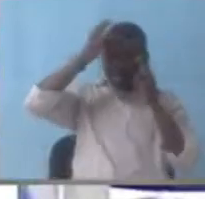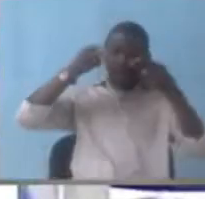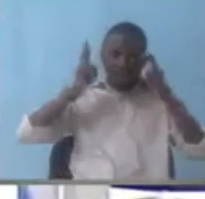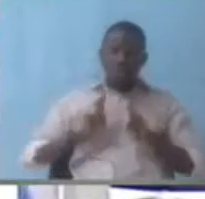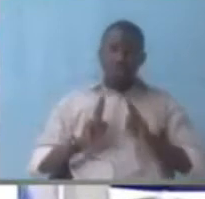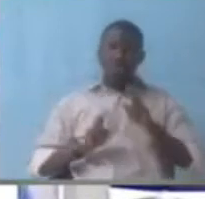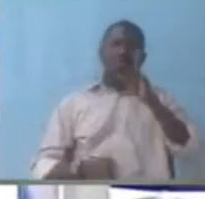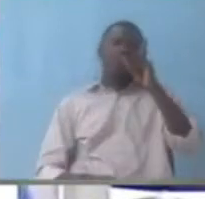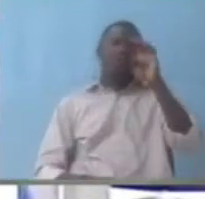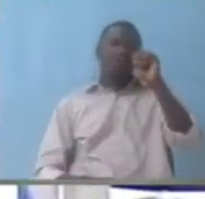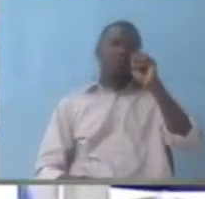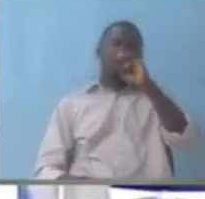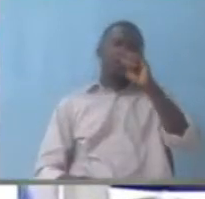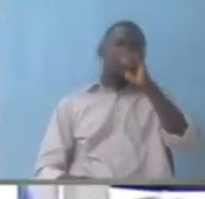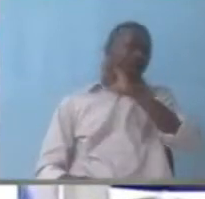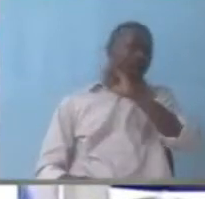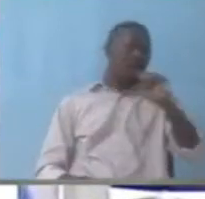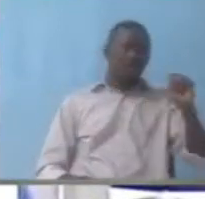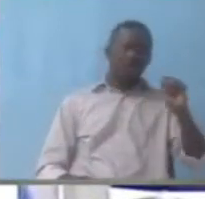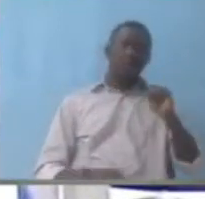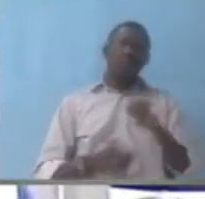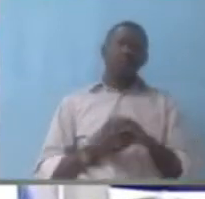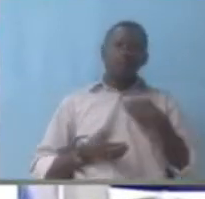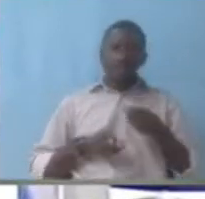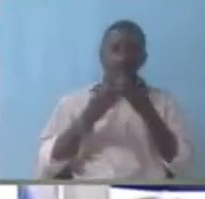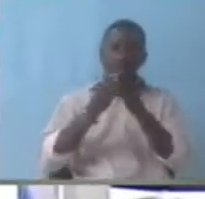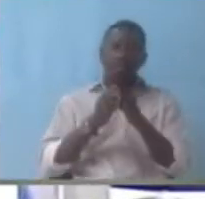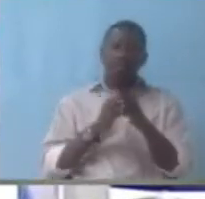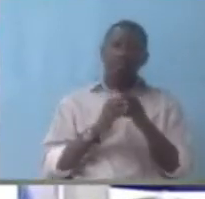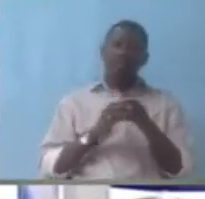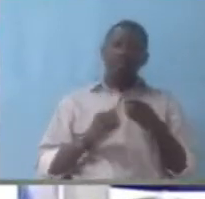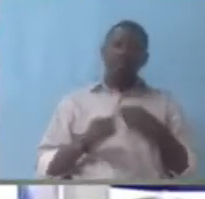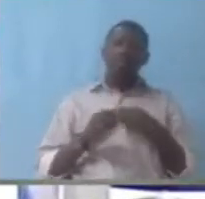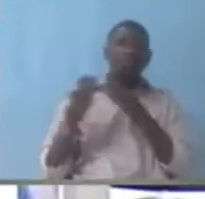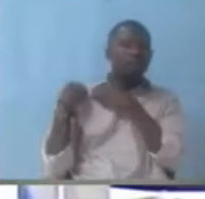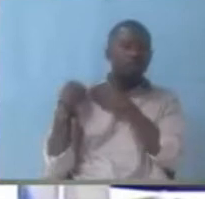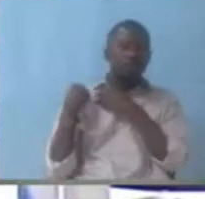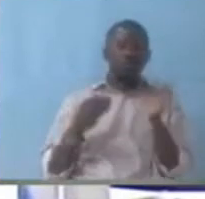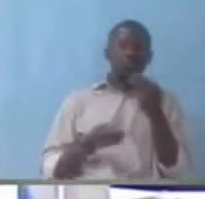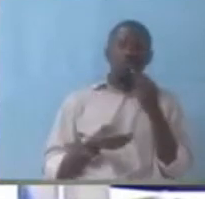decree, and gave you instructions for the drafting of